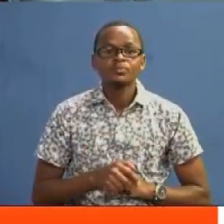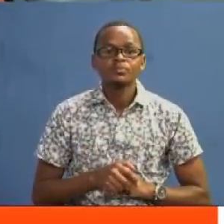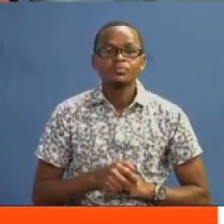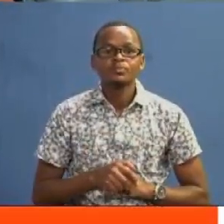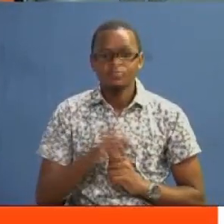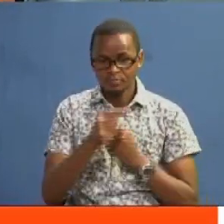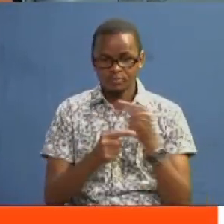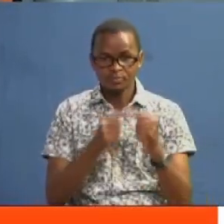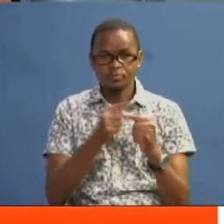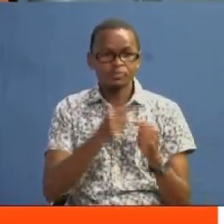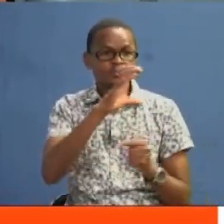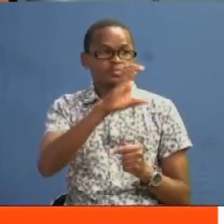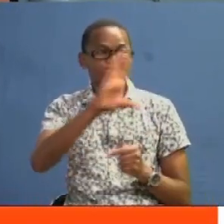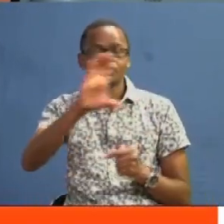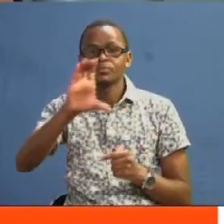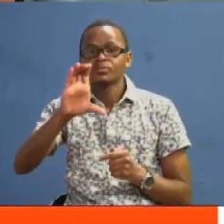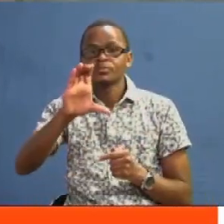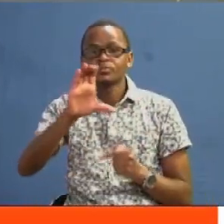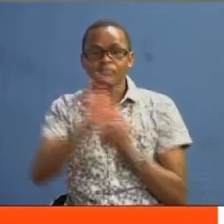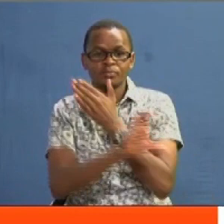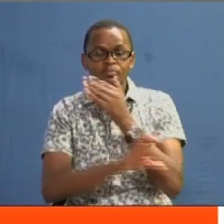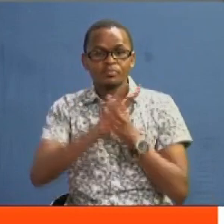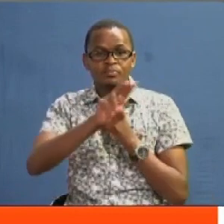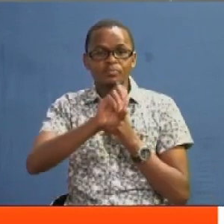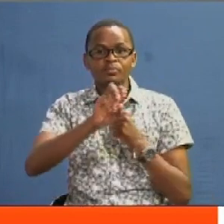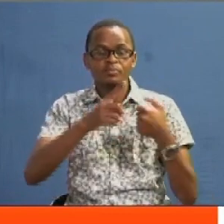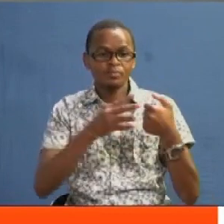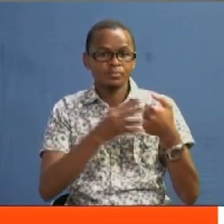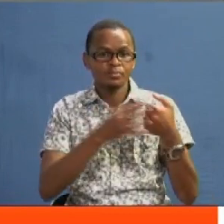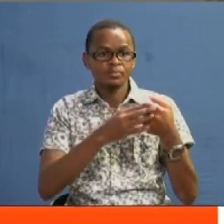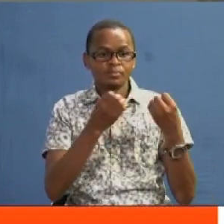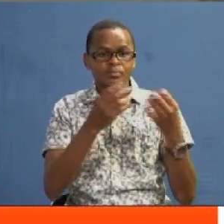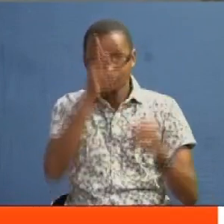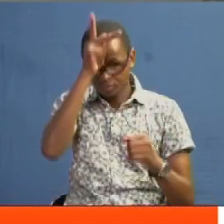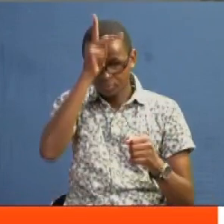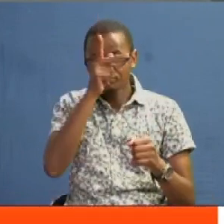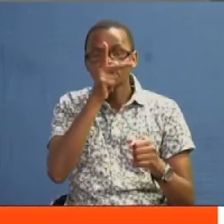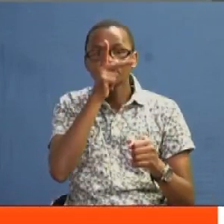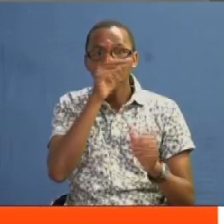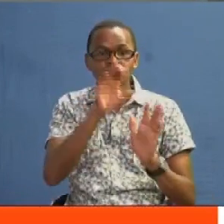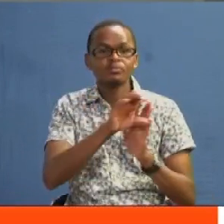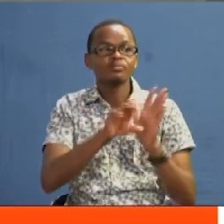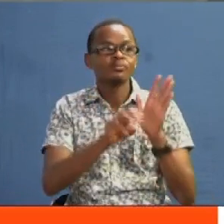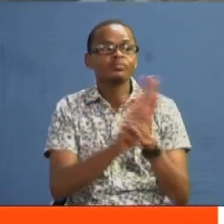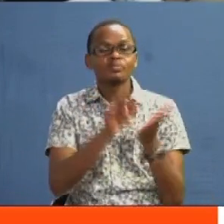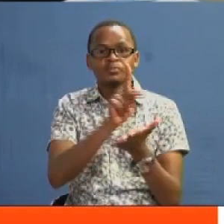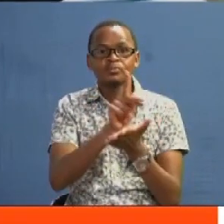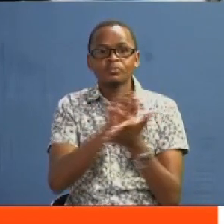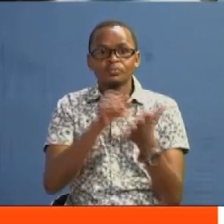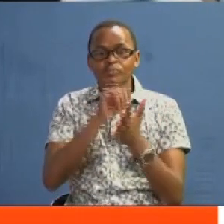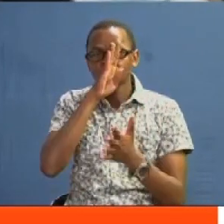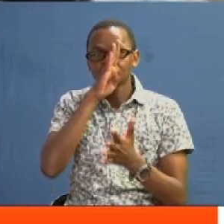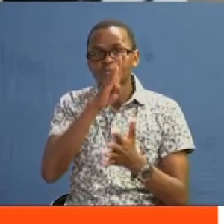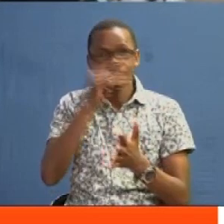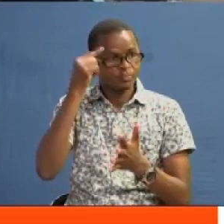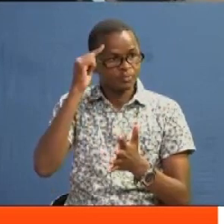When CBC curriculum was rolled out in the country in 2019, many parents embraced the curriculum, keeping in mind that it will be of useful